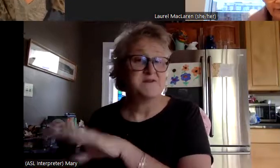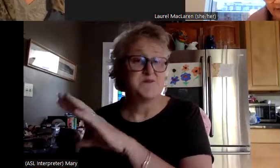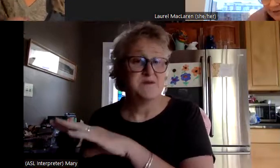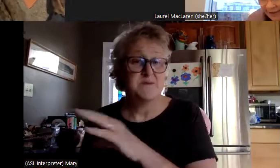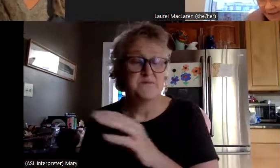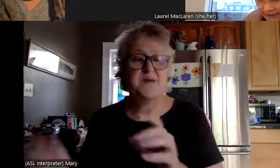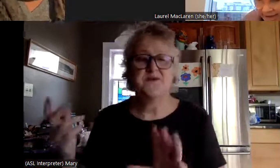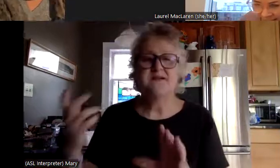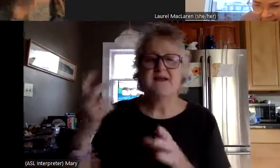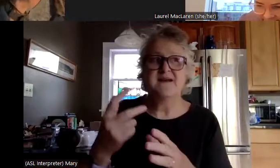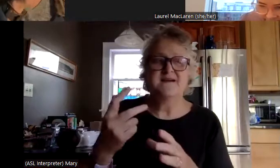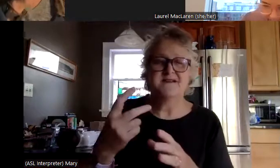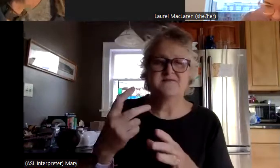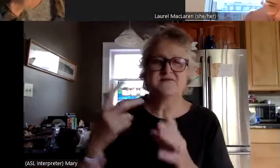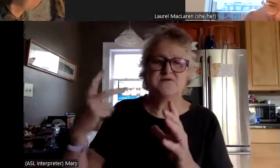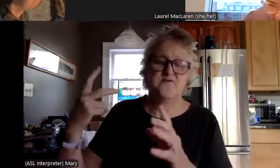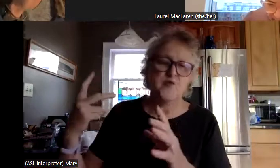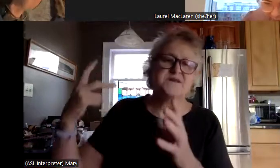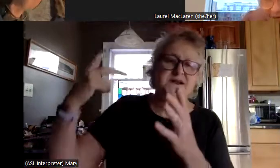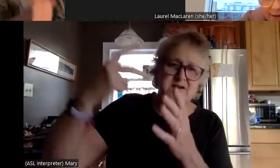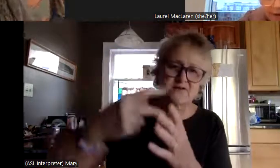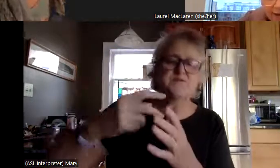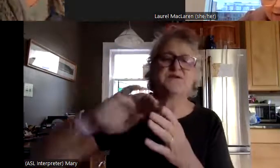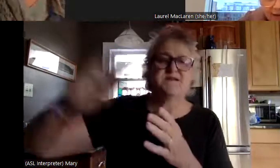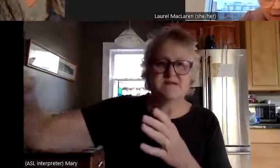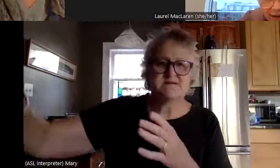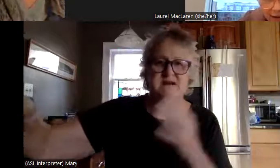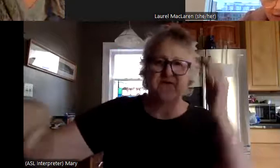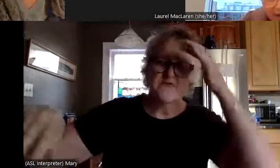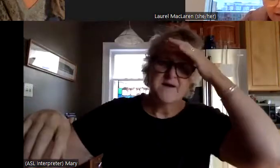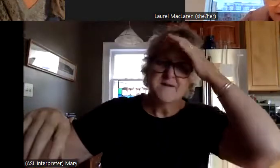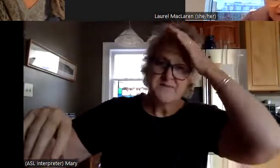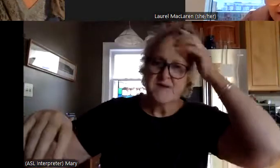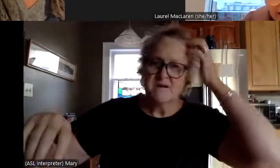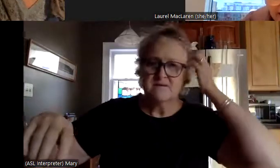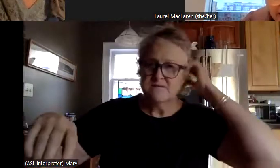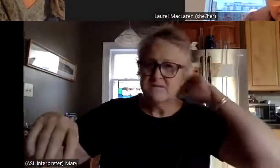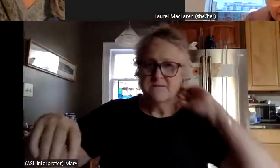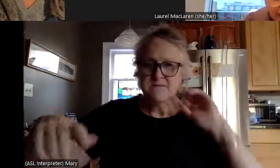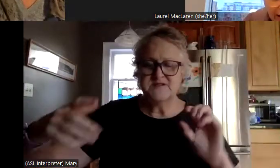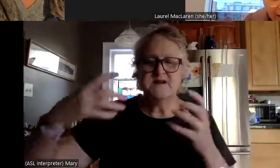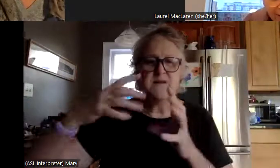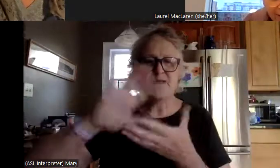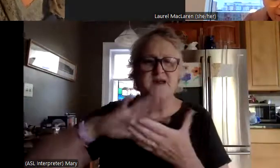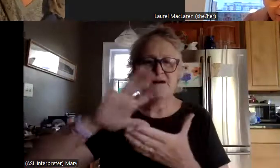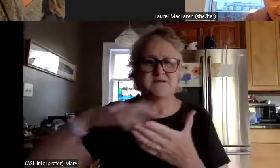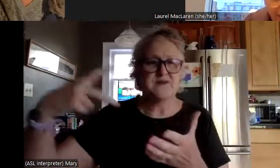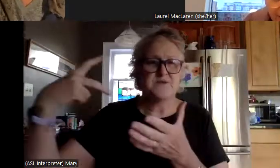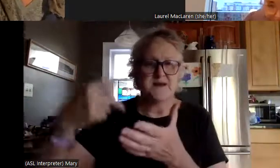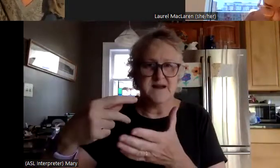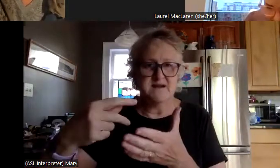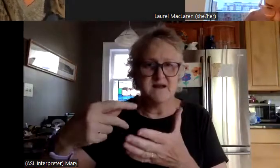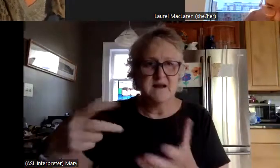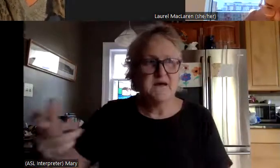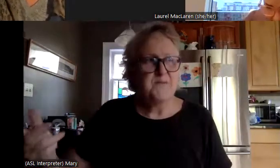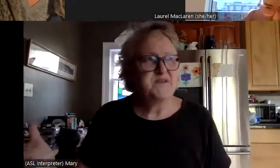Procedure, whatever it else. is. They put in lidocaine for the needle to put in the stuff to numb the area so they can